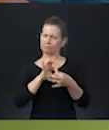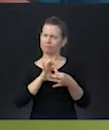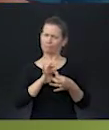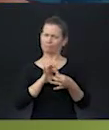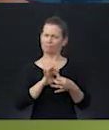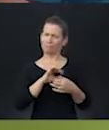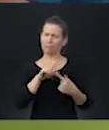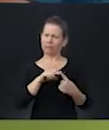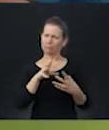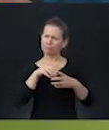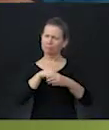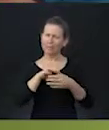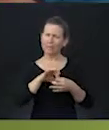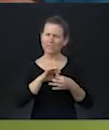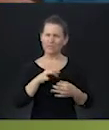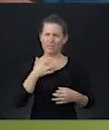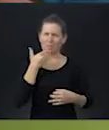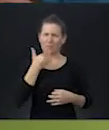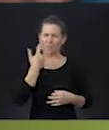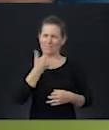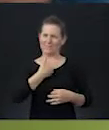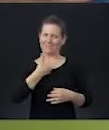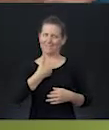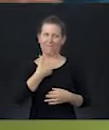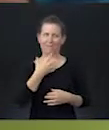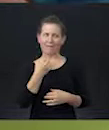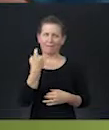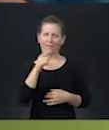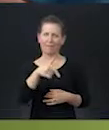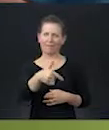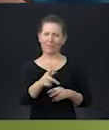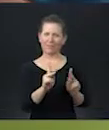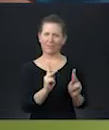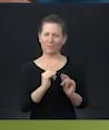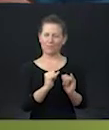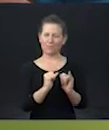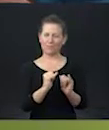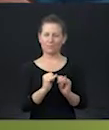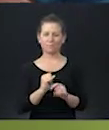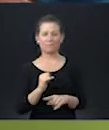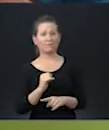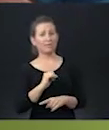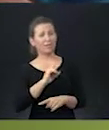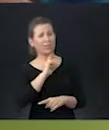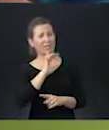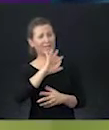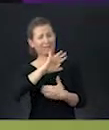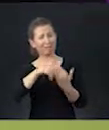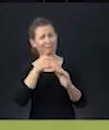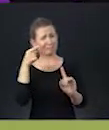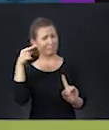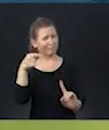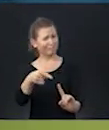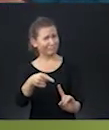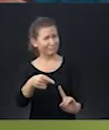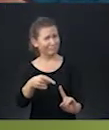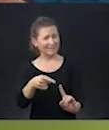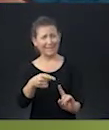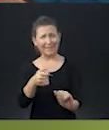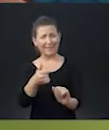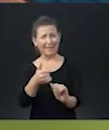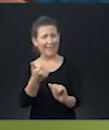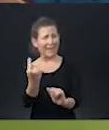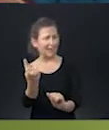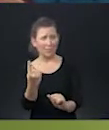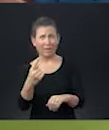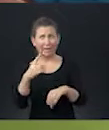in a relationship feels good. You feel good for yourself and for other people as well. You know, when it all